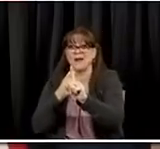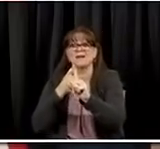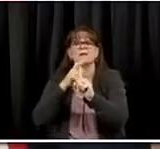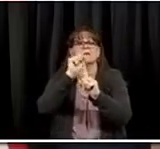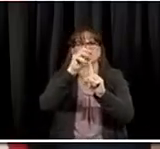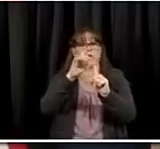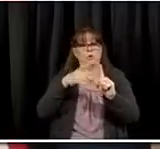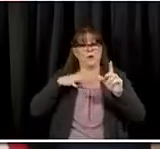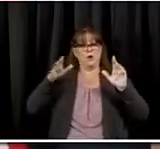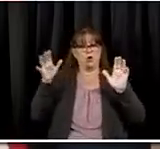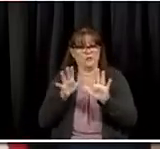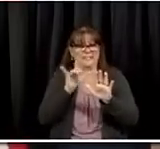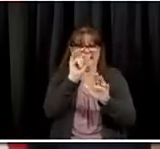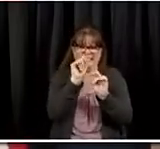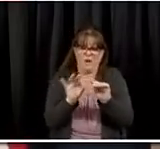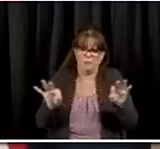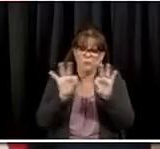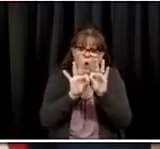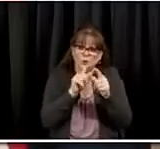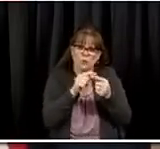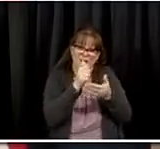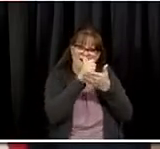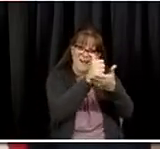phase with only